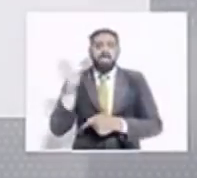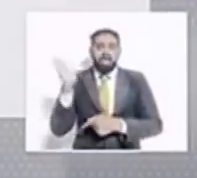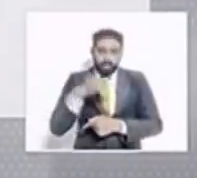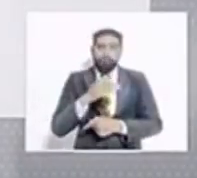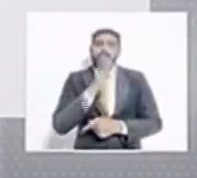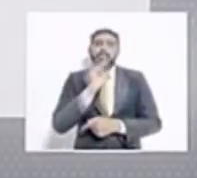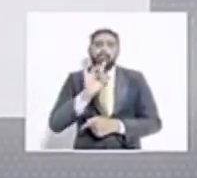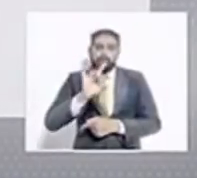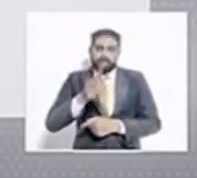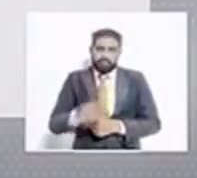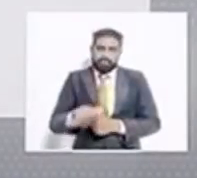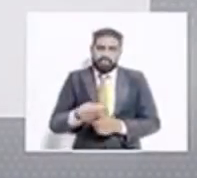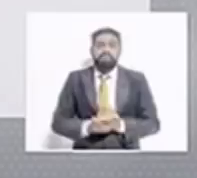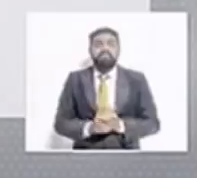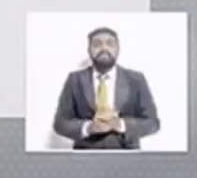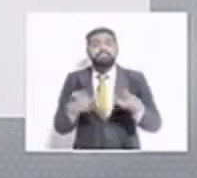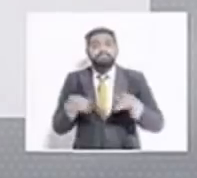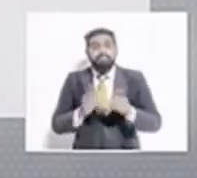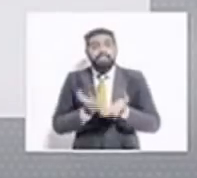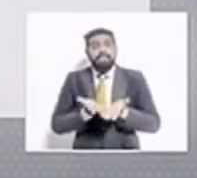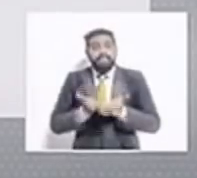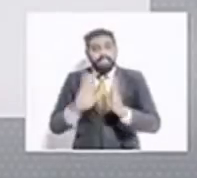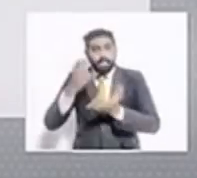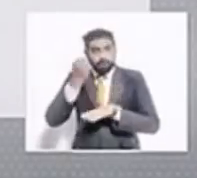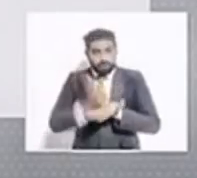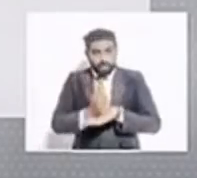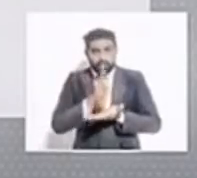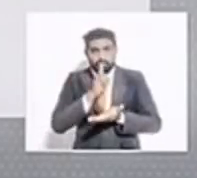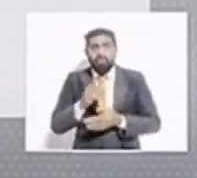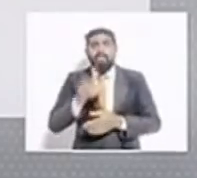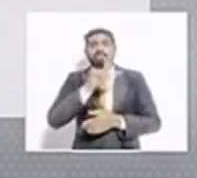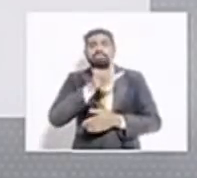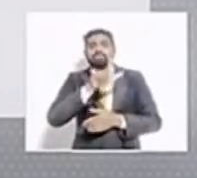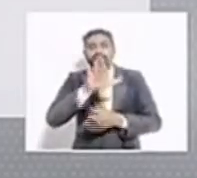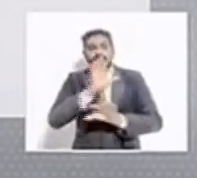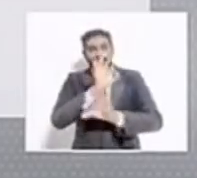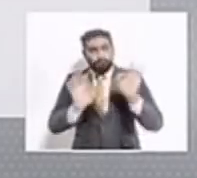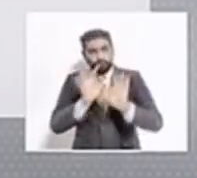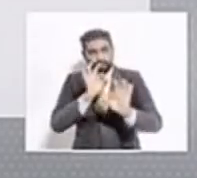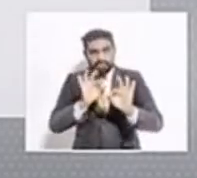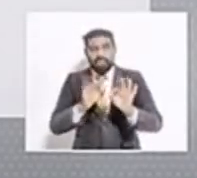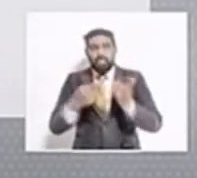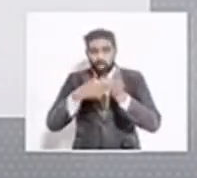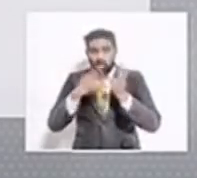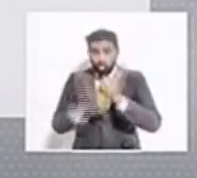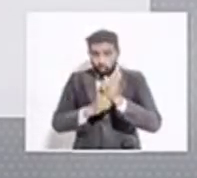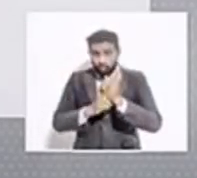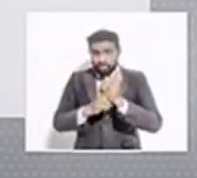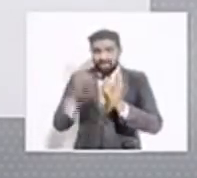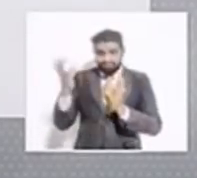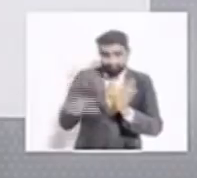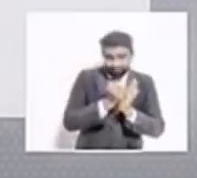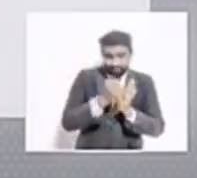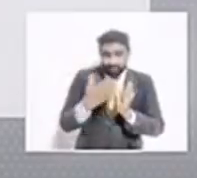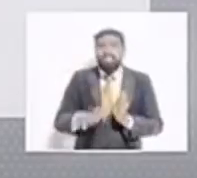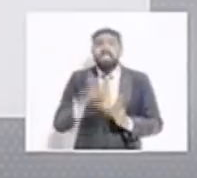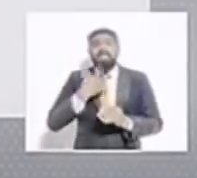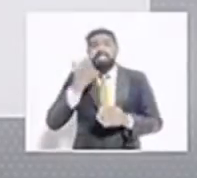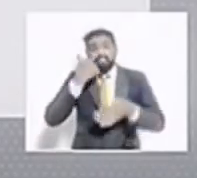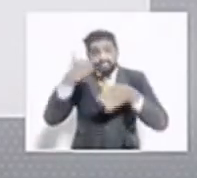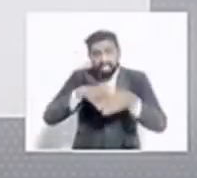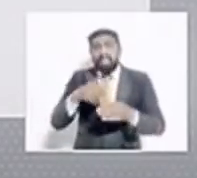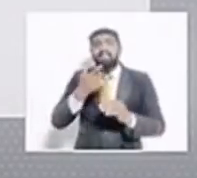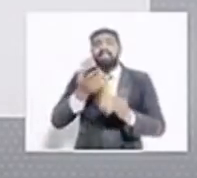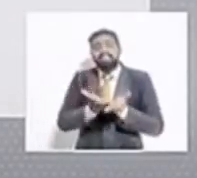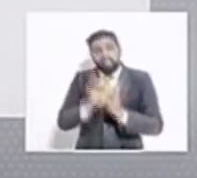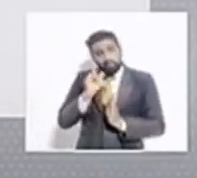Indian Exim Bank, 75% of the credit line should be used to purchase fuel from India. The remaining